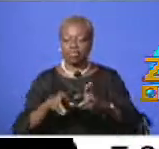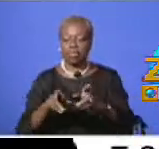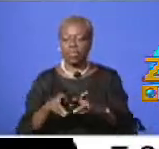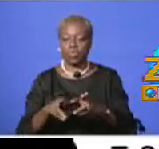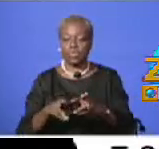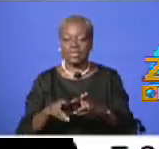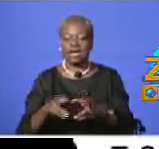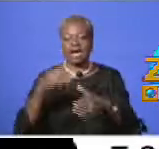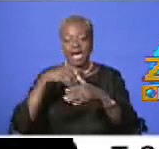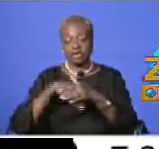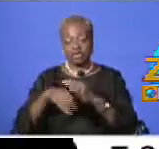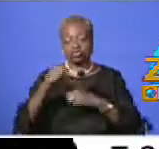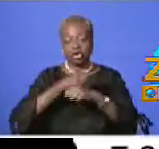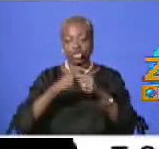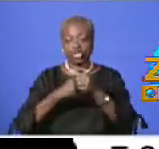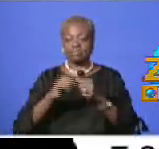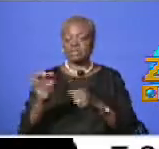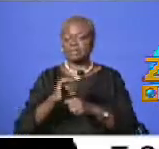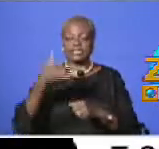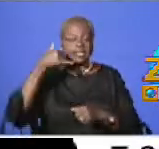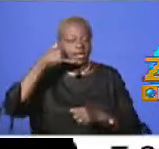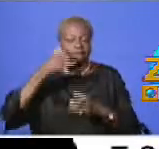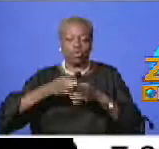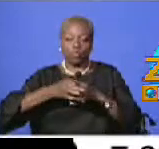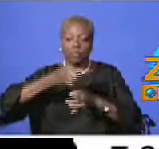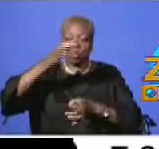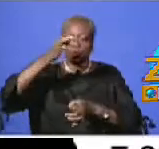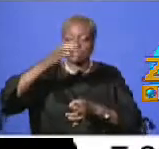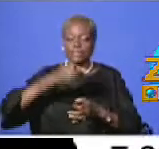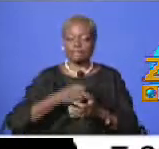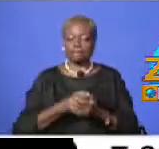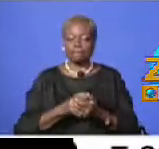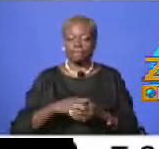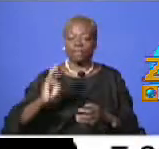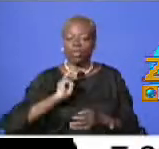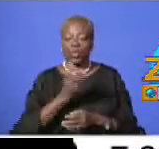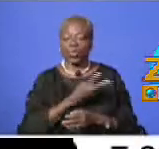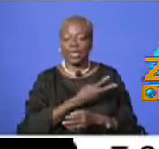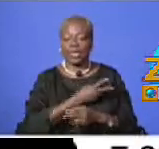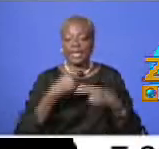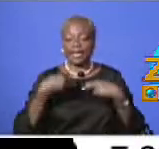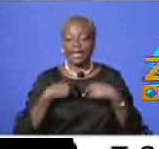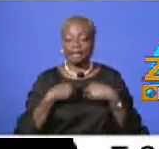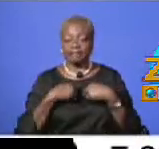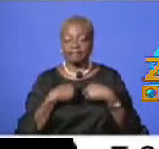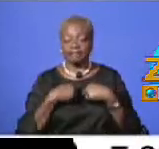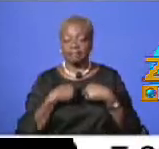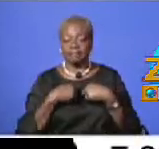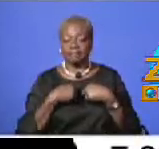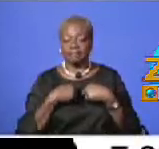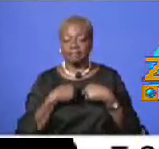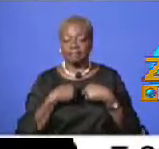our infrastructure like the telephone poles and stuff like that. We also have like